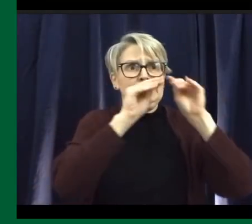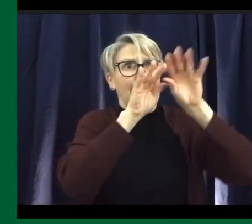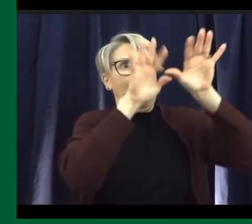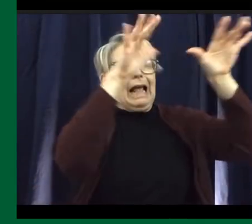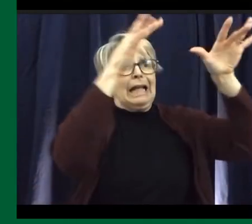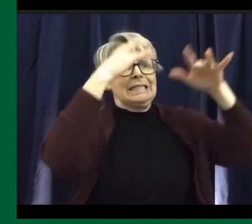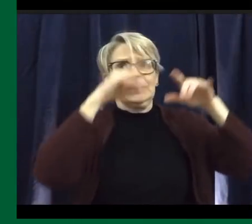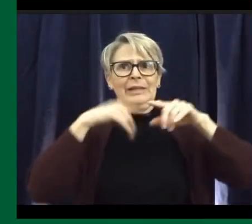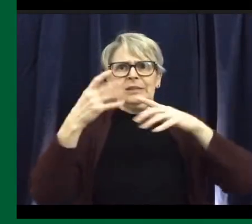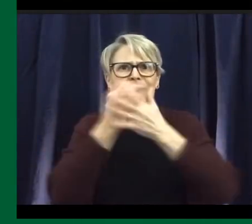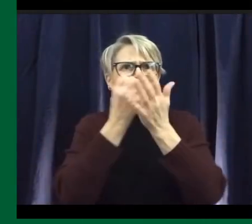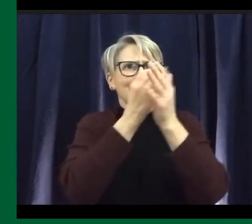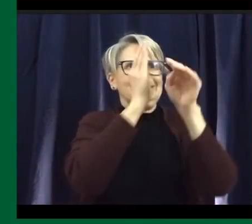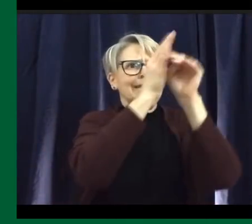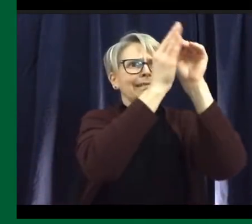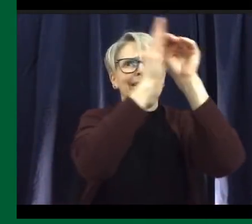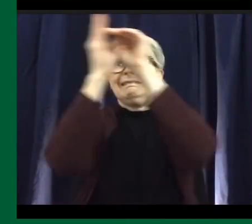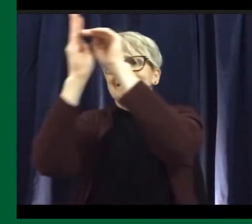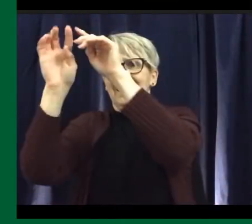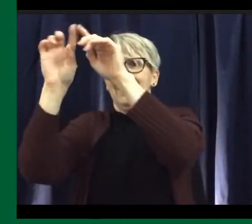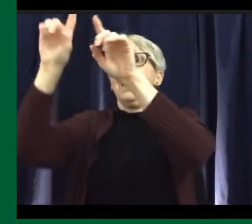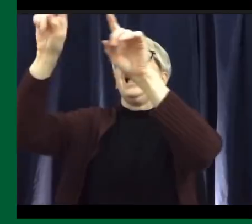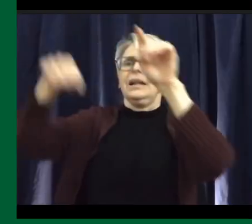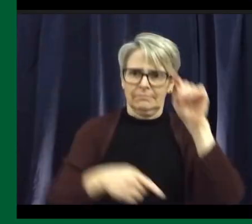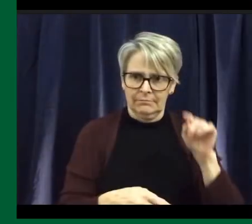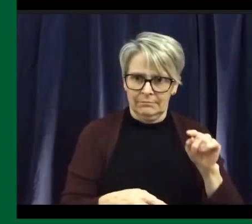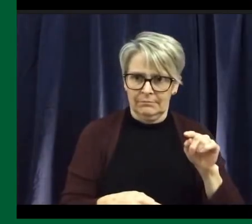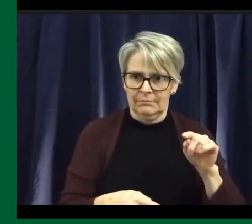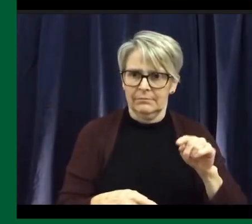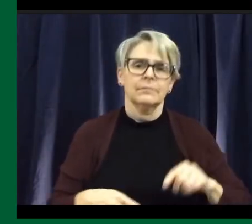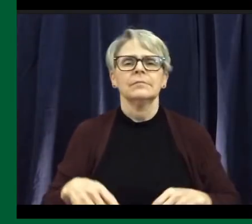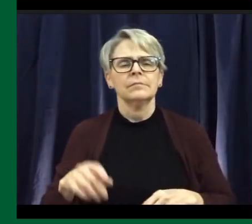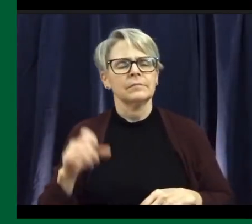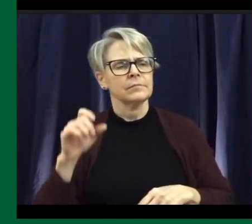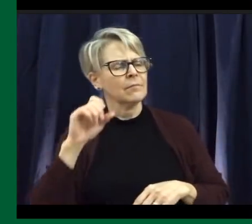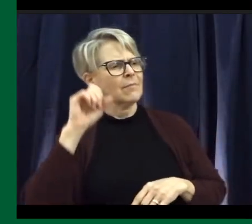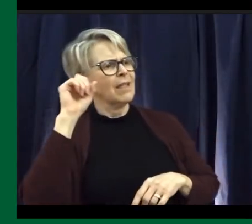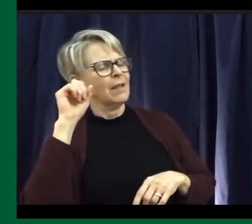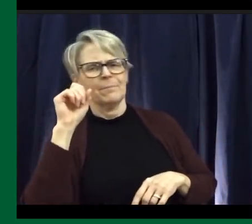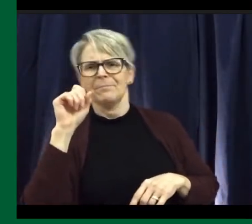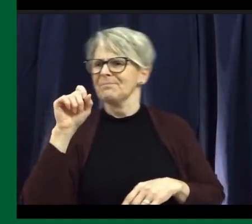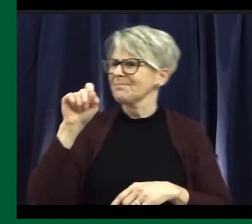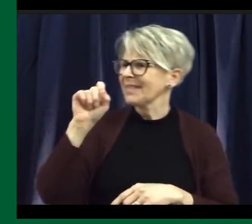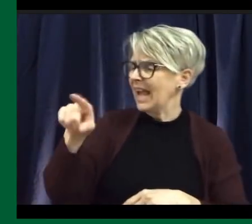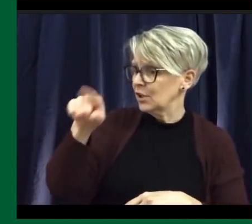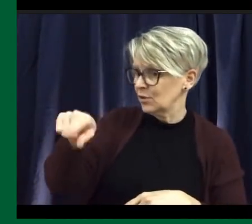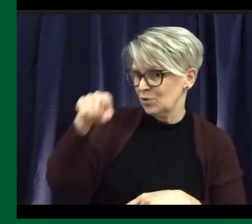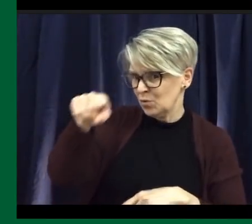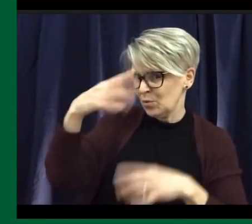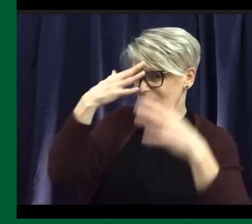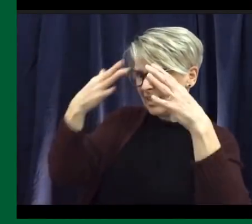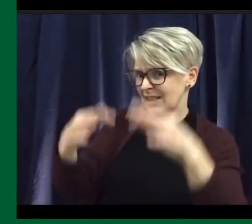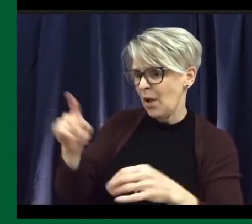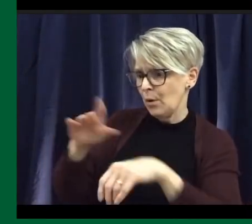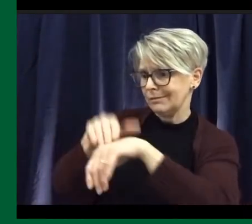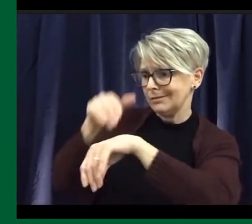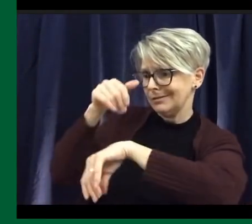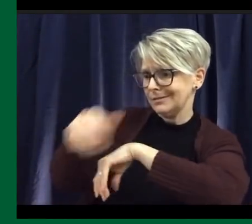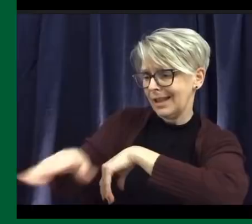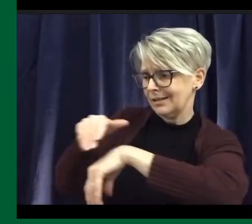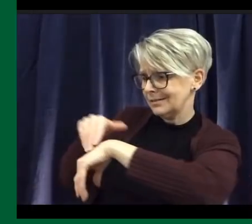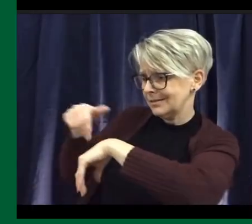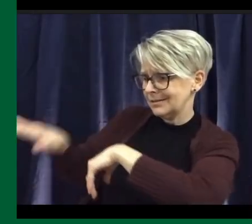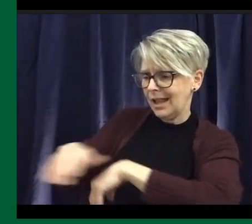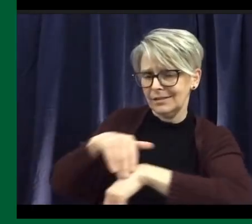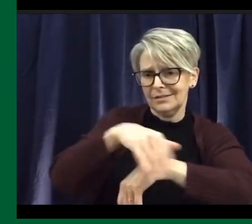Going forward, how are you deciding where the vaccine's sent? because I know, there's going to be different numbers, as you